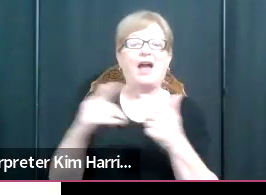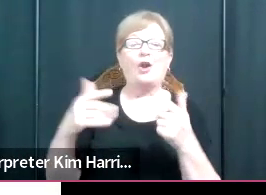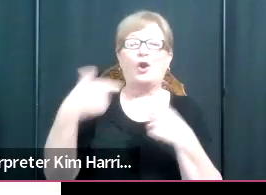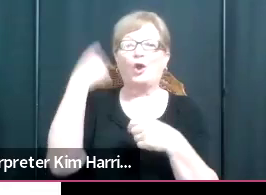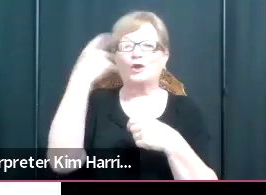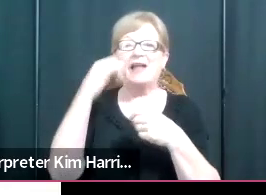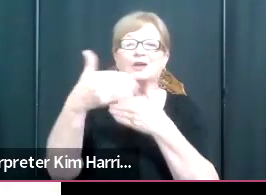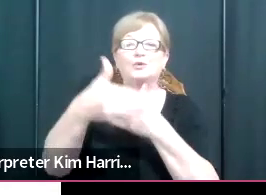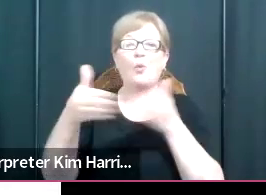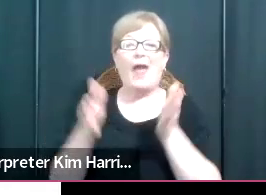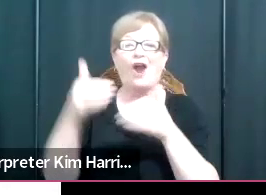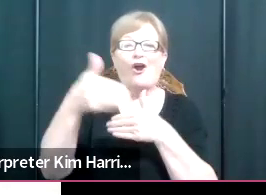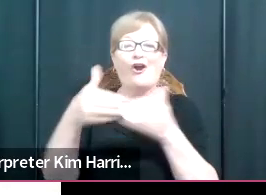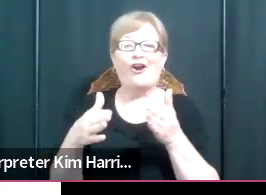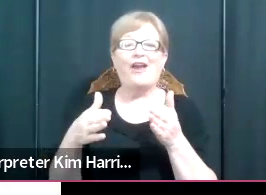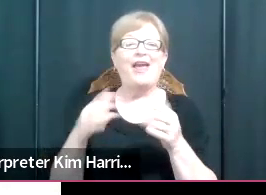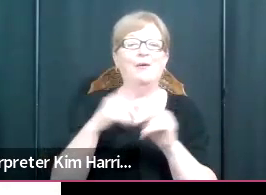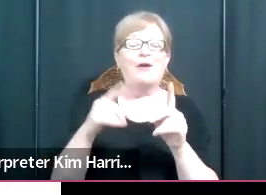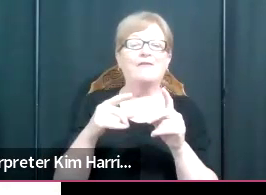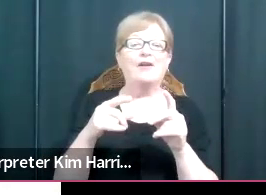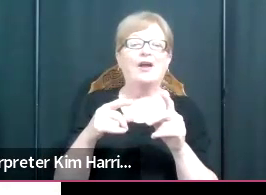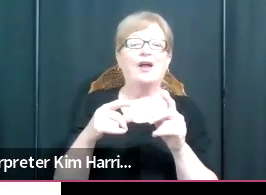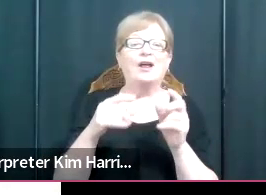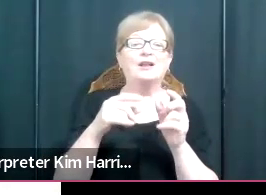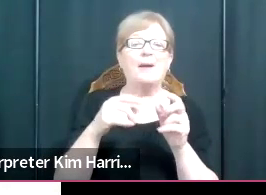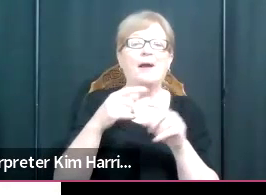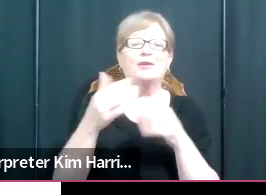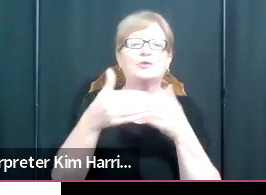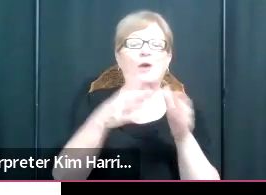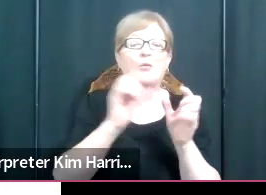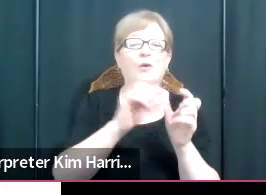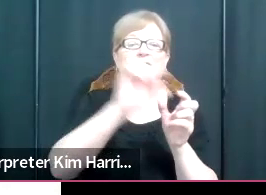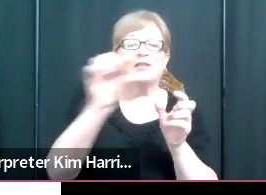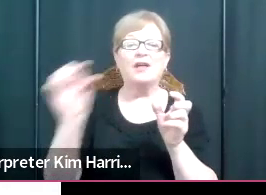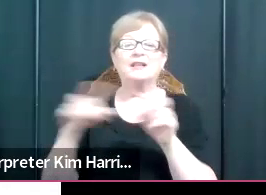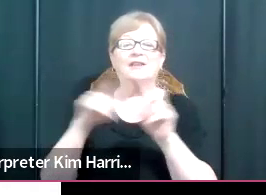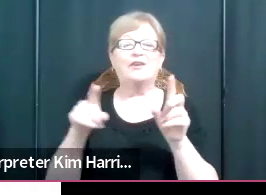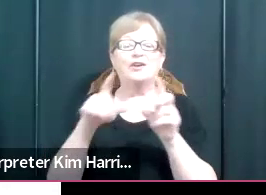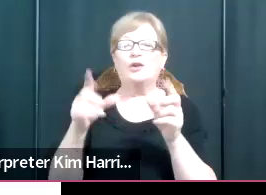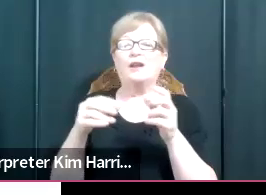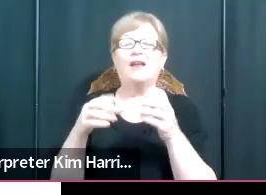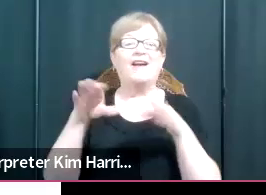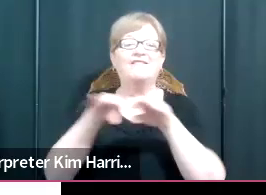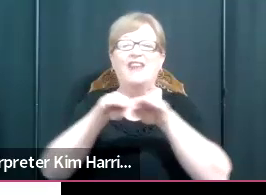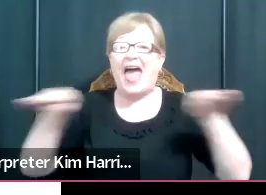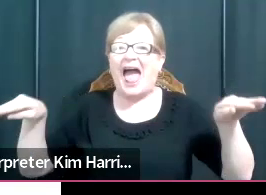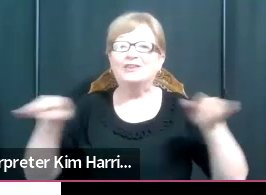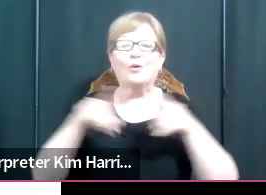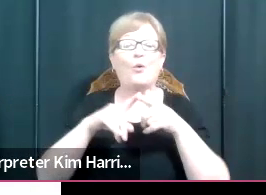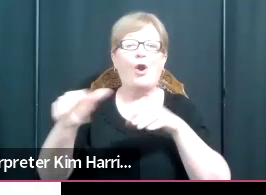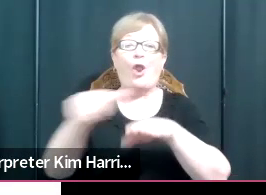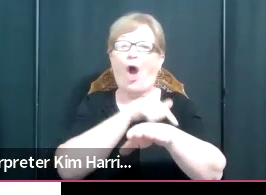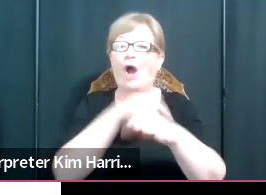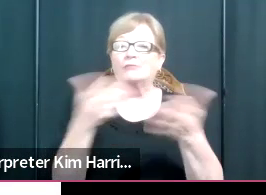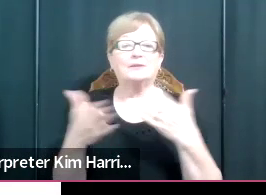or we've got a big square with the smaller squares on the edges, or you can roll it flat or long ways. To the right of that are